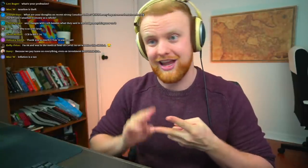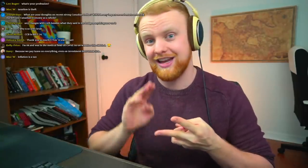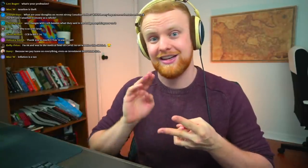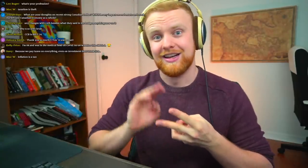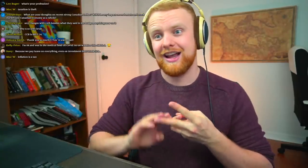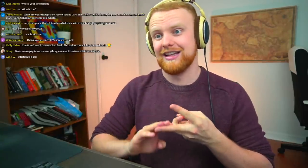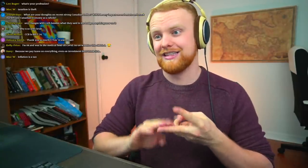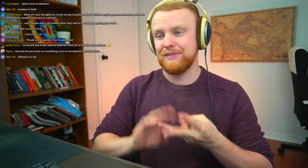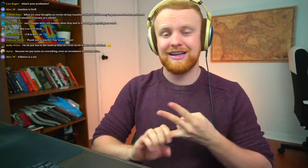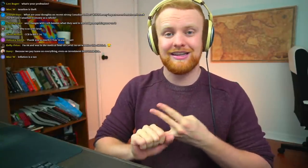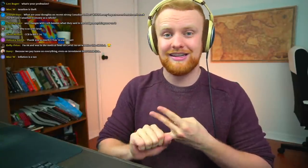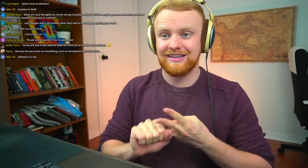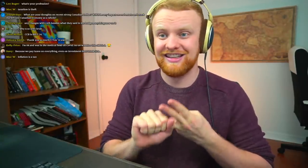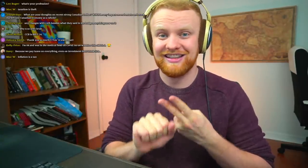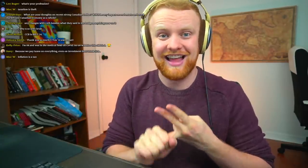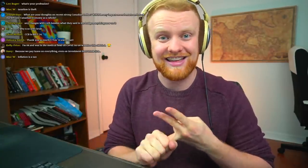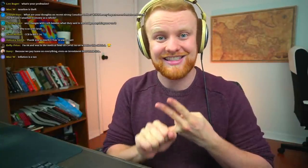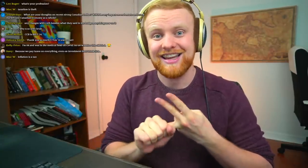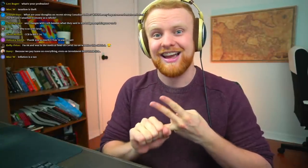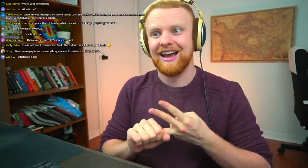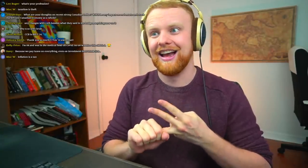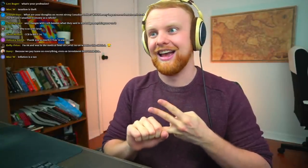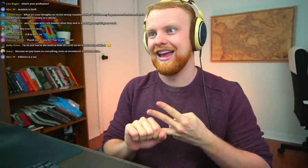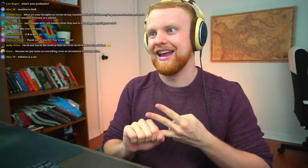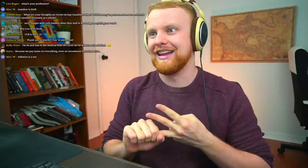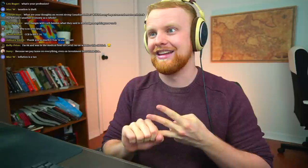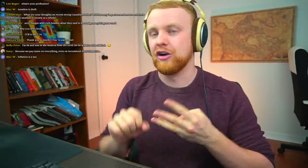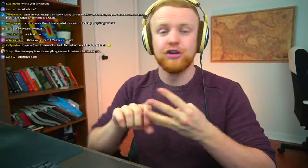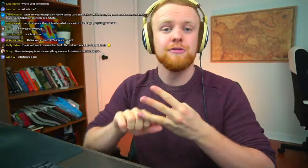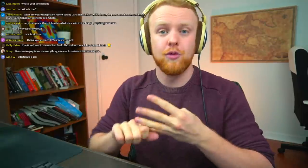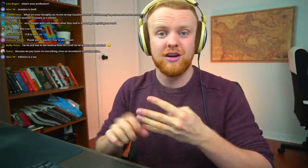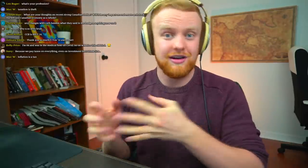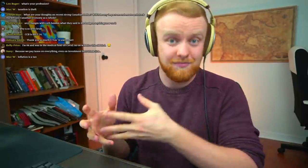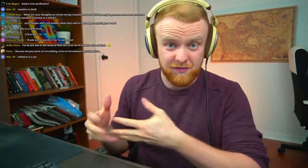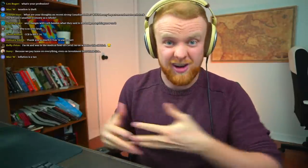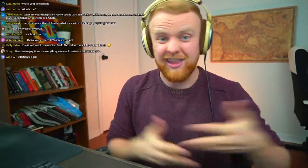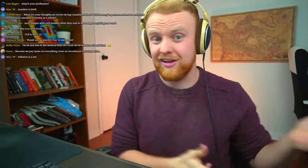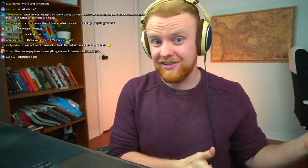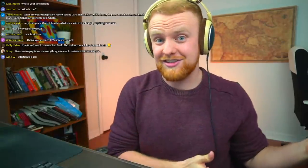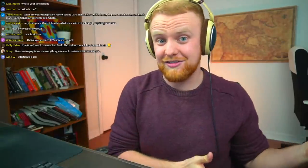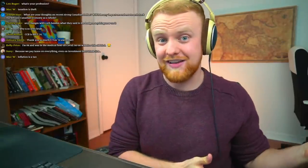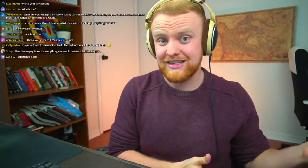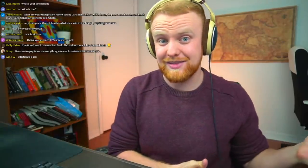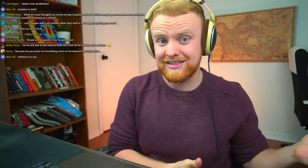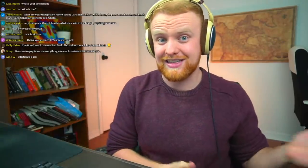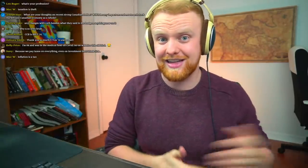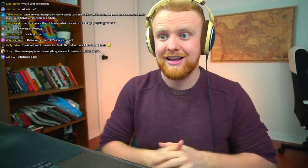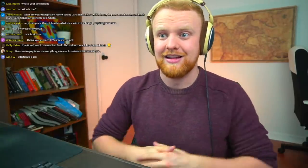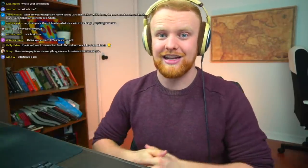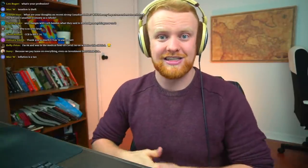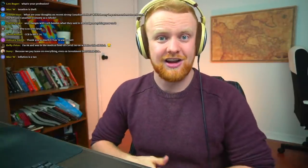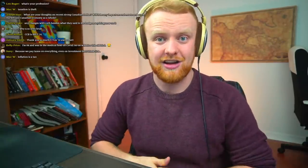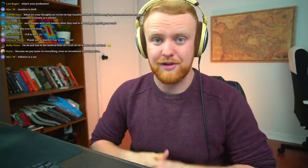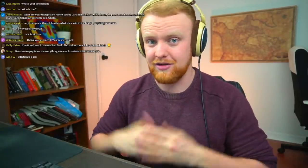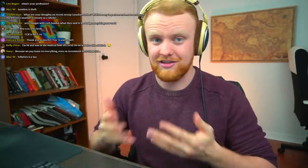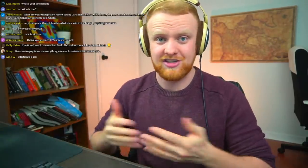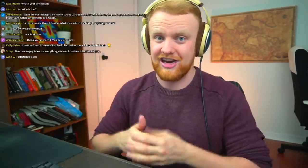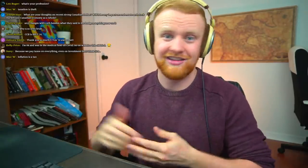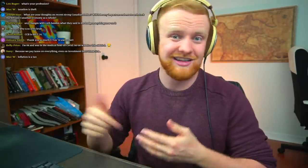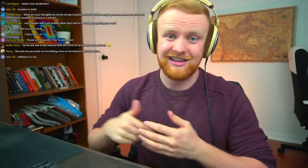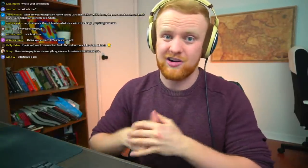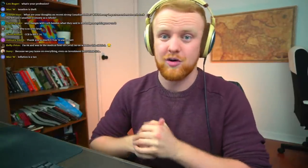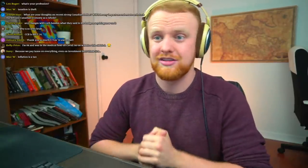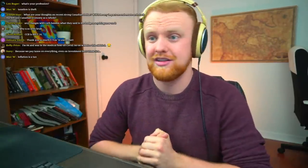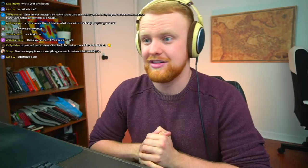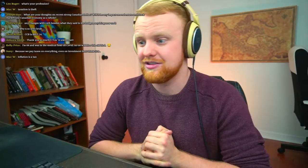more and spend less and earn more and funnel that all into investments, as I like to talk about on this